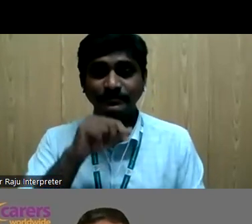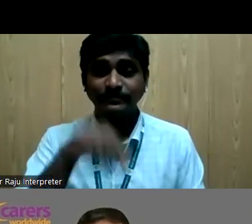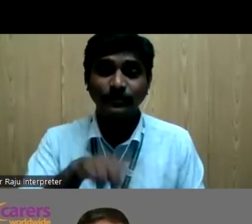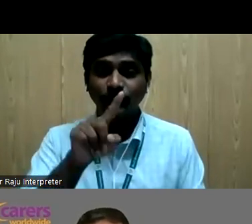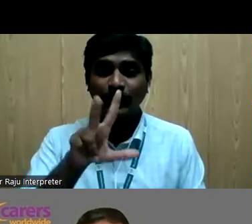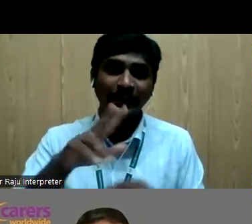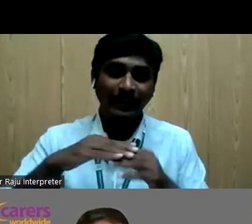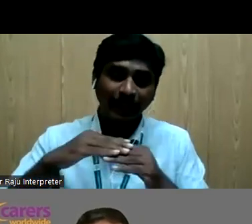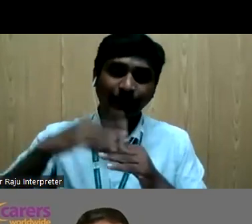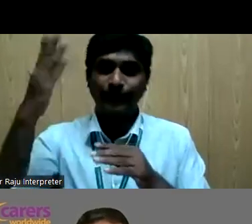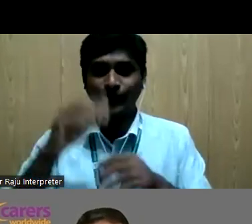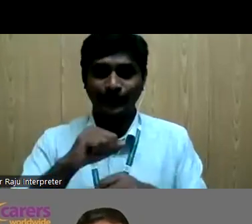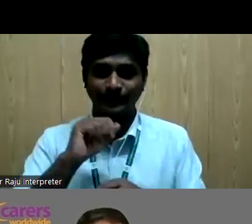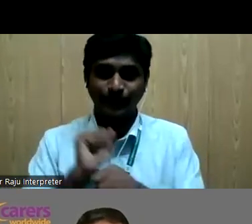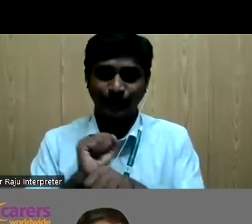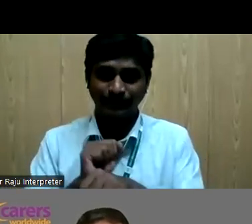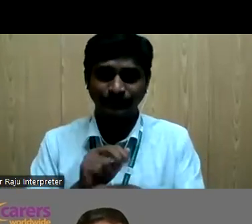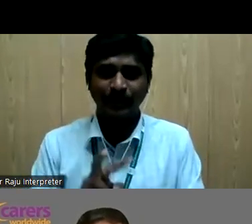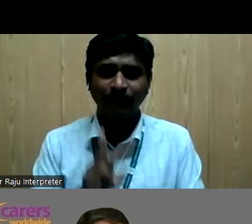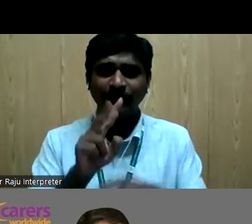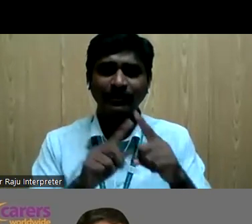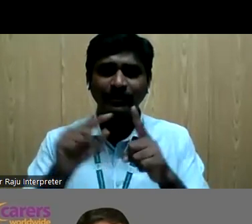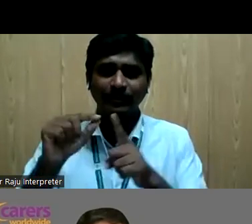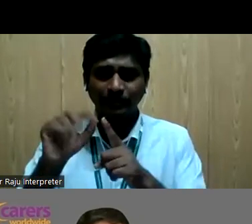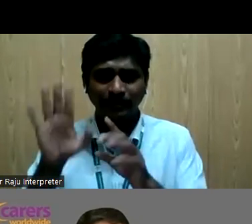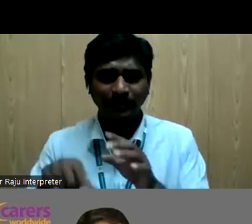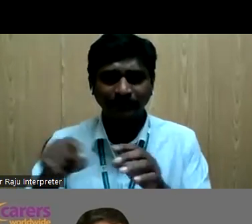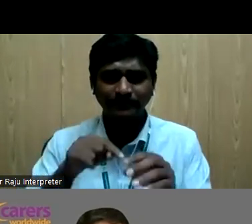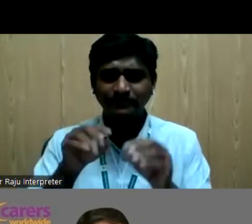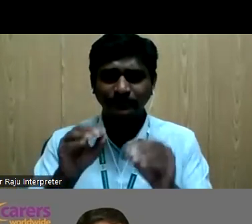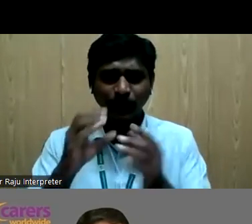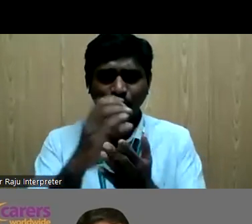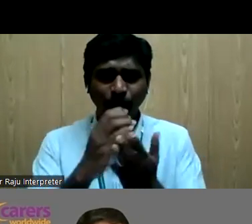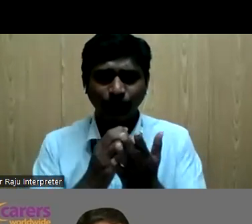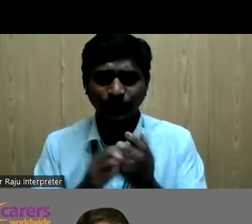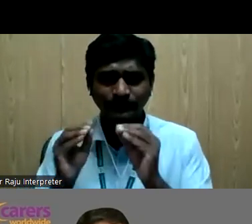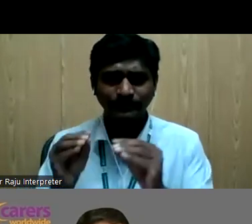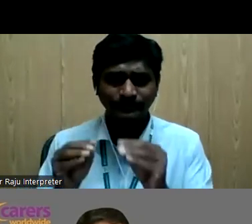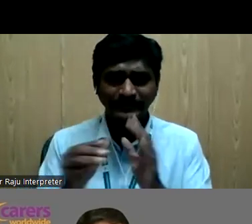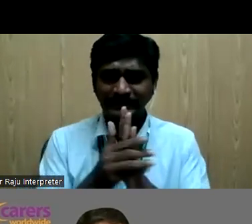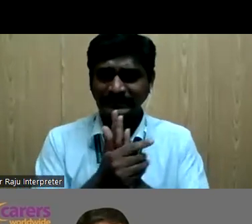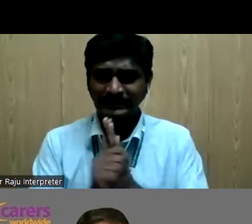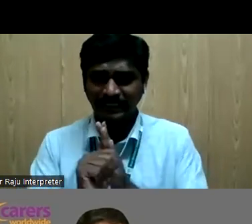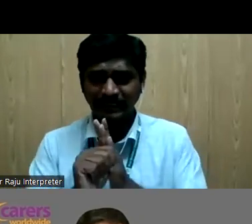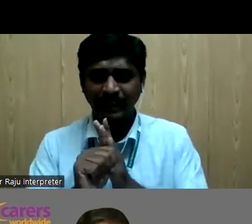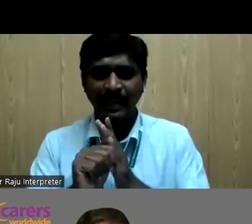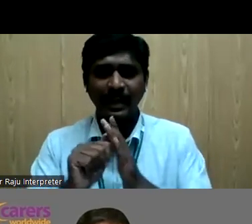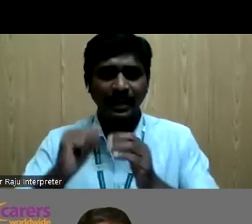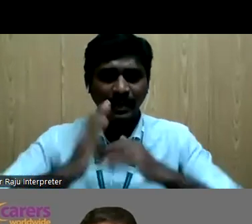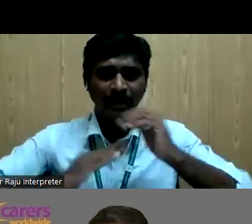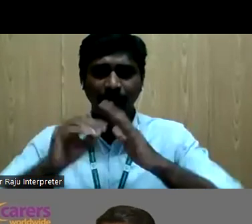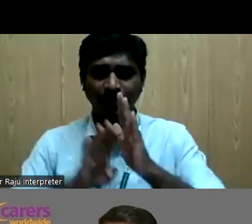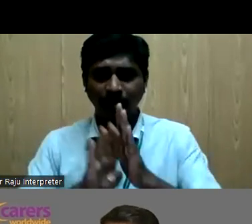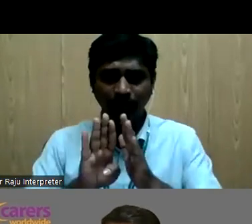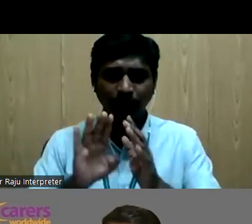students. We have a different kind of vocational training programs, from regular vocational training and skill development training programs from the National Action